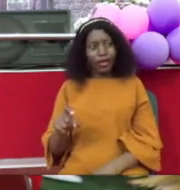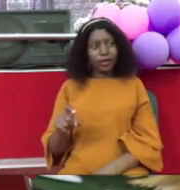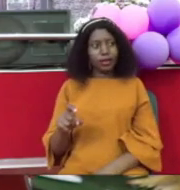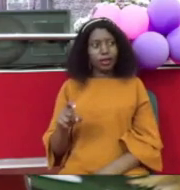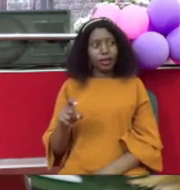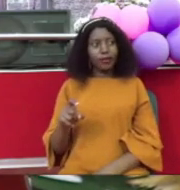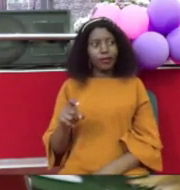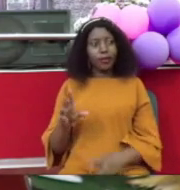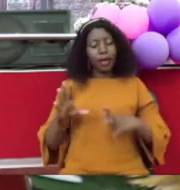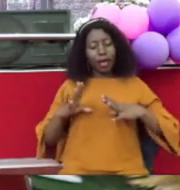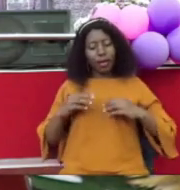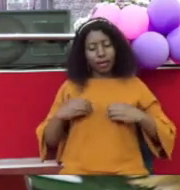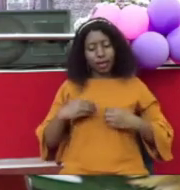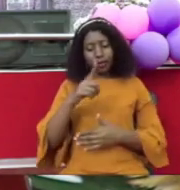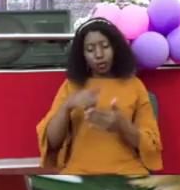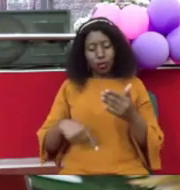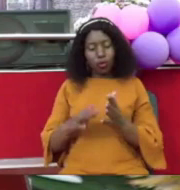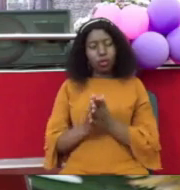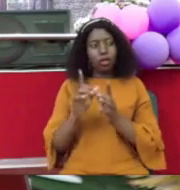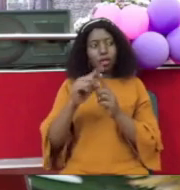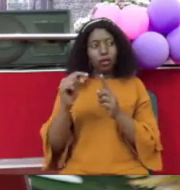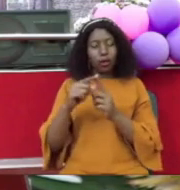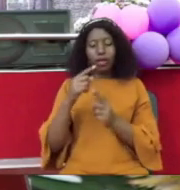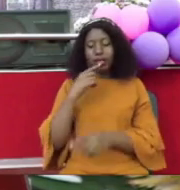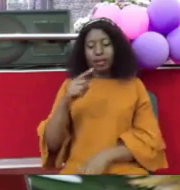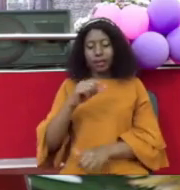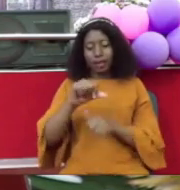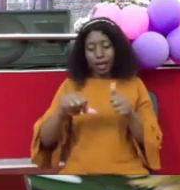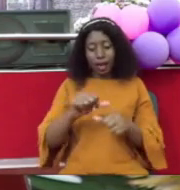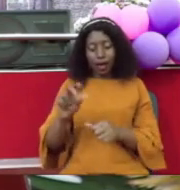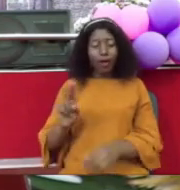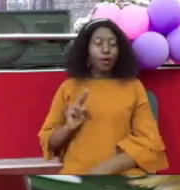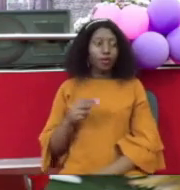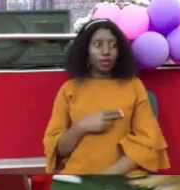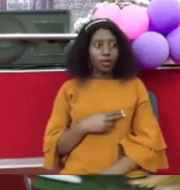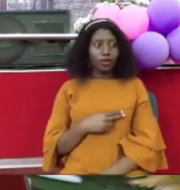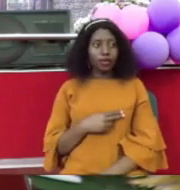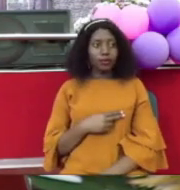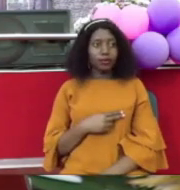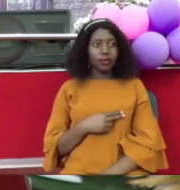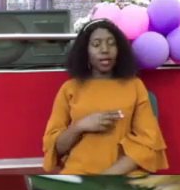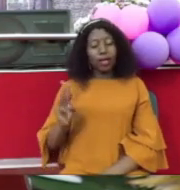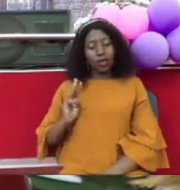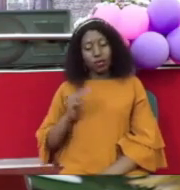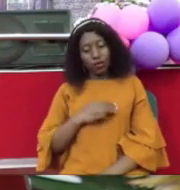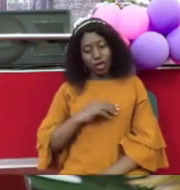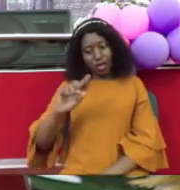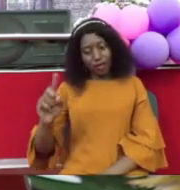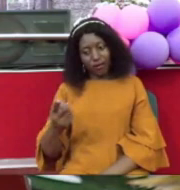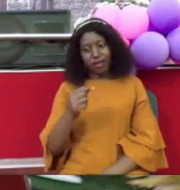what that word says about us. Tuweze kukiri vile neno hilo linasema kutuhusu. That we are the head and not the tail. Ya kwamba sisi